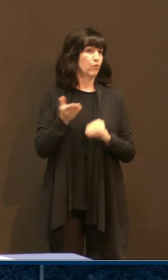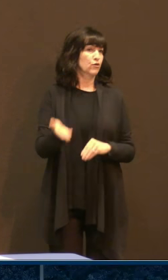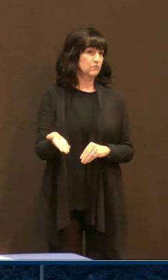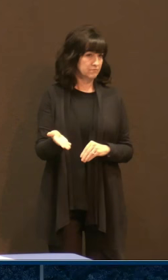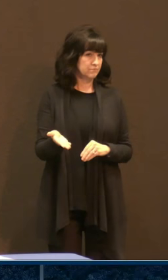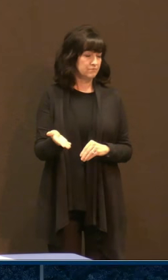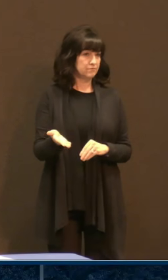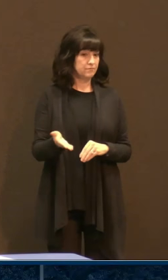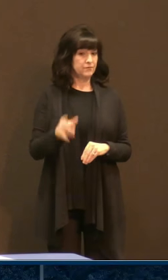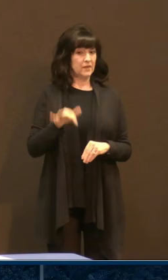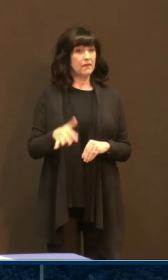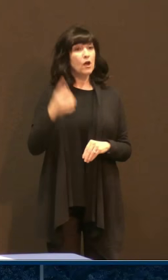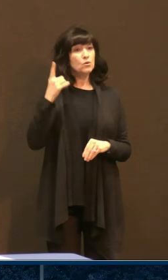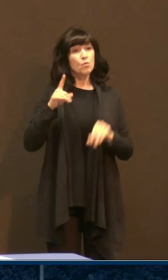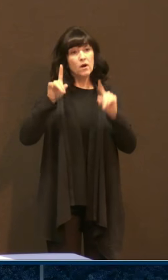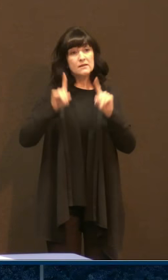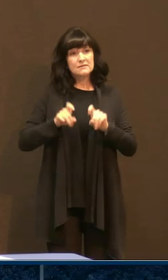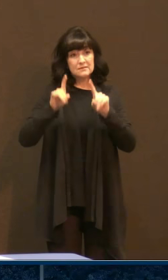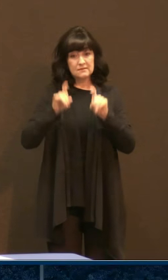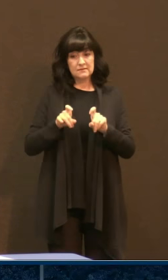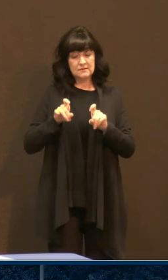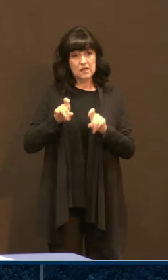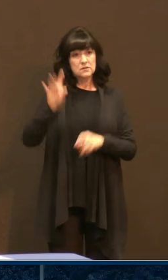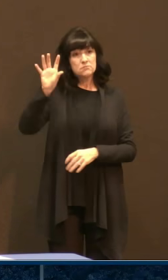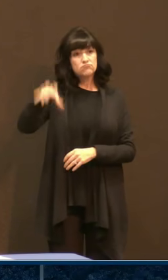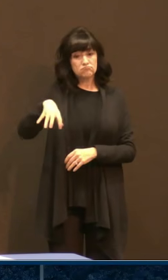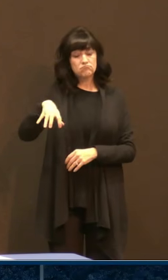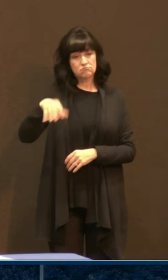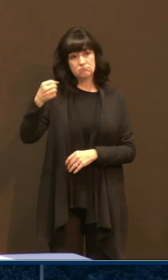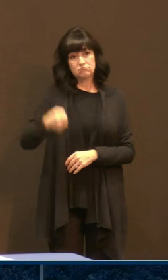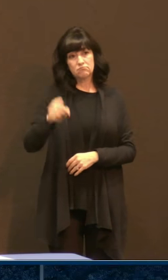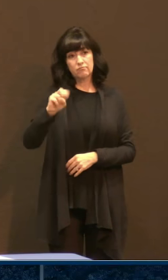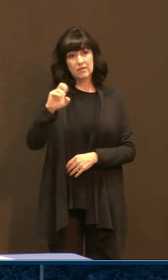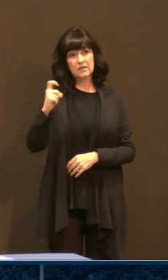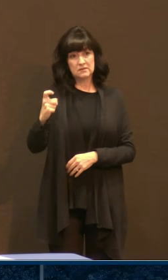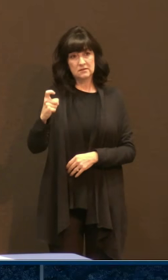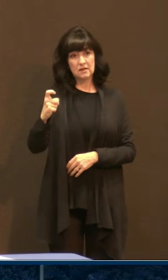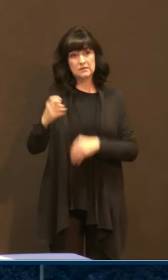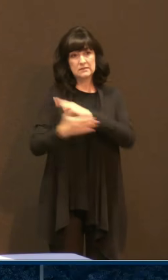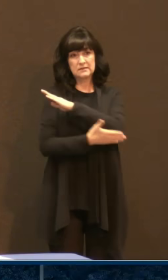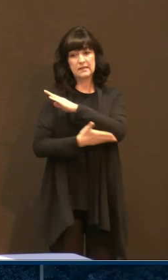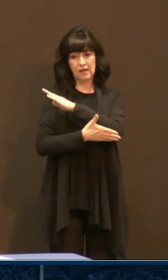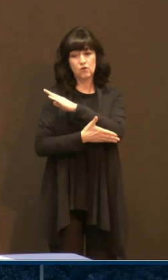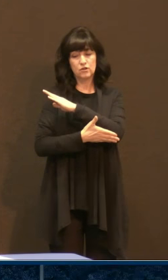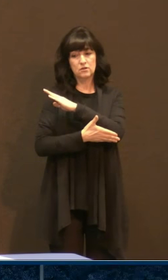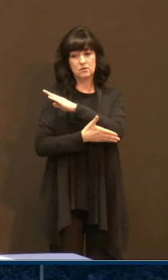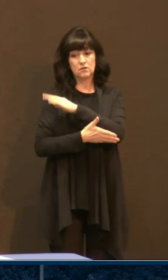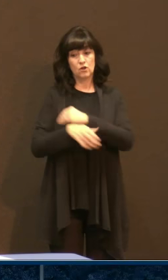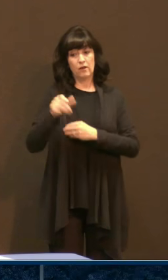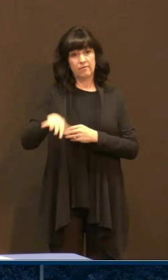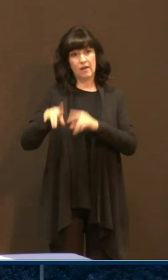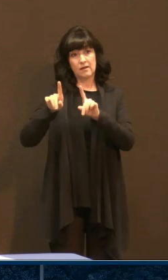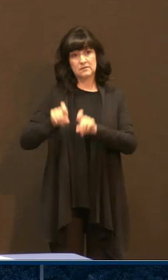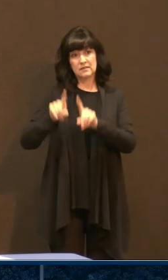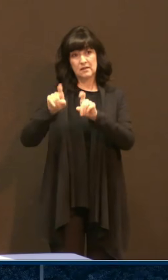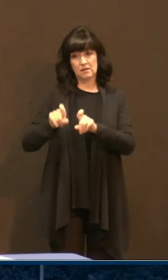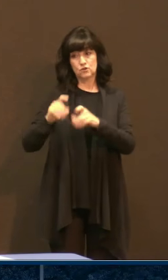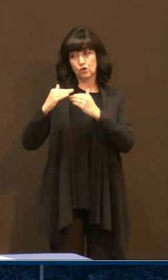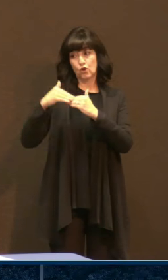testing site we had there in Sussex County, about 35% of those tested